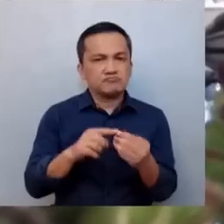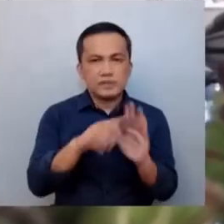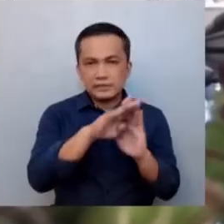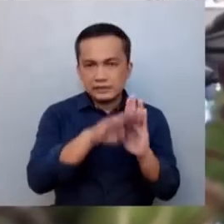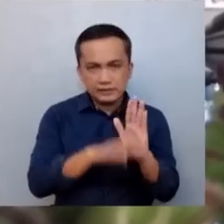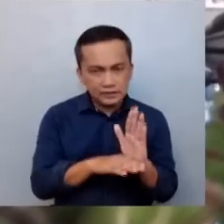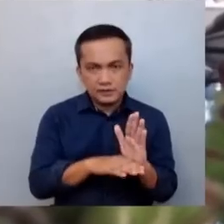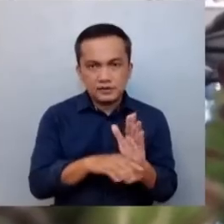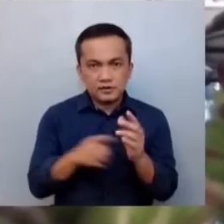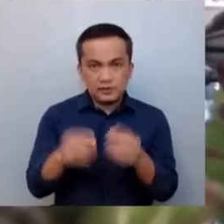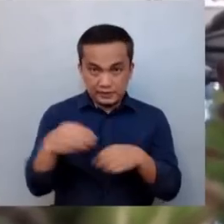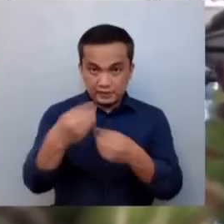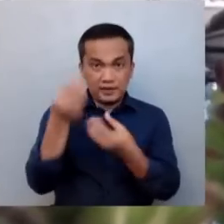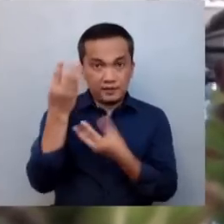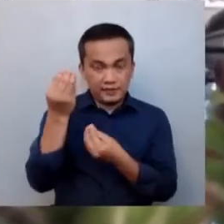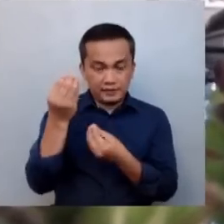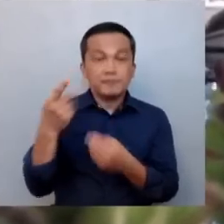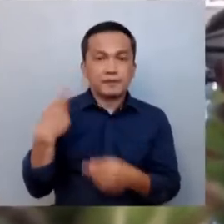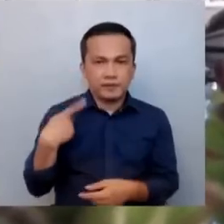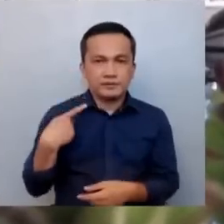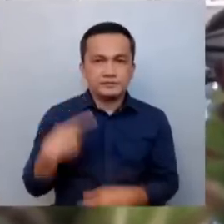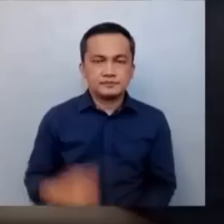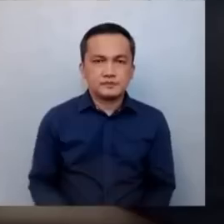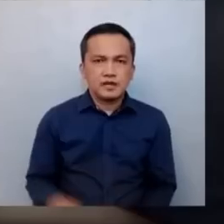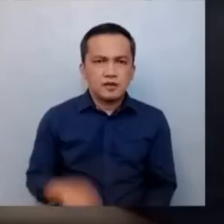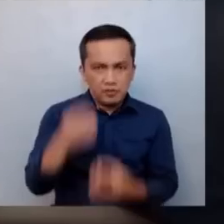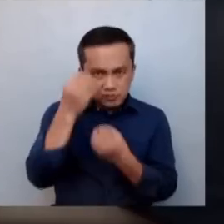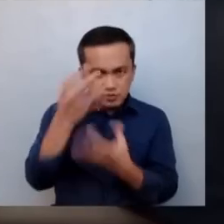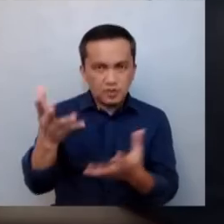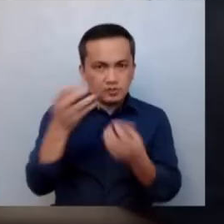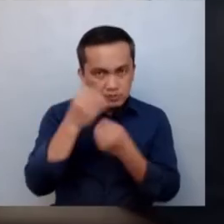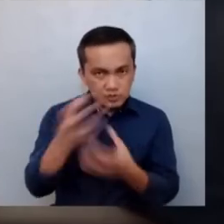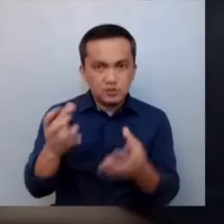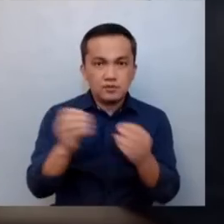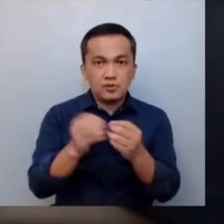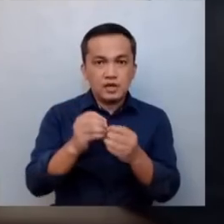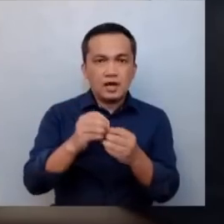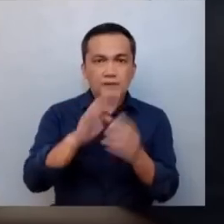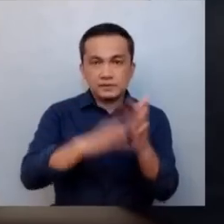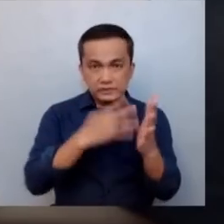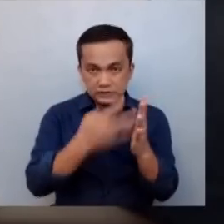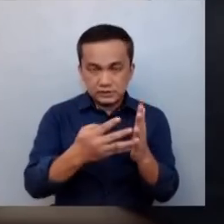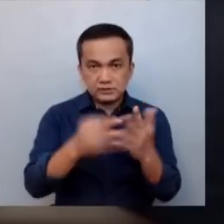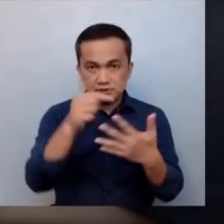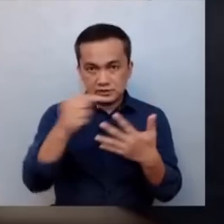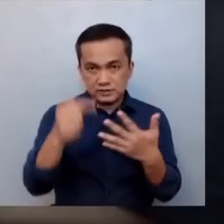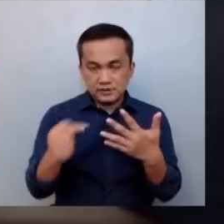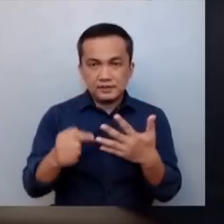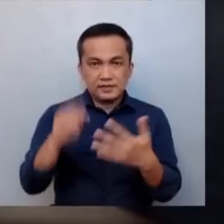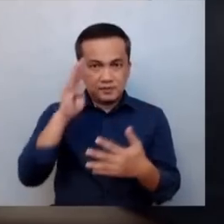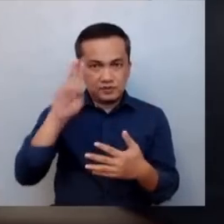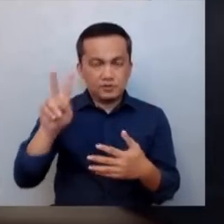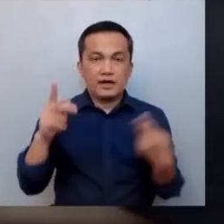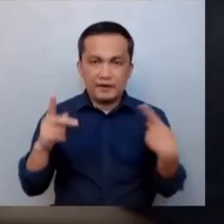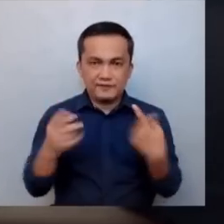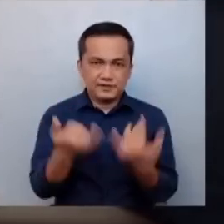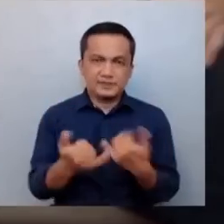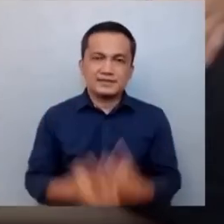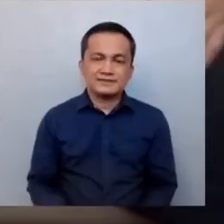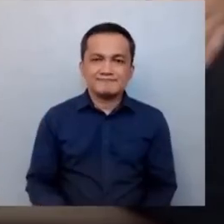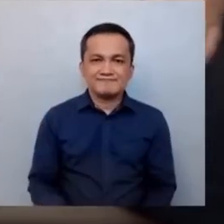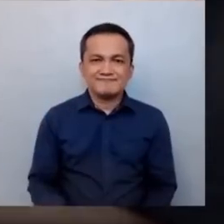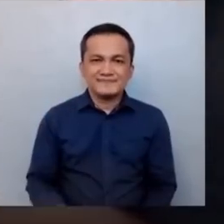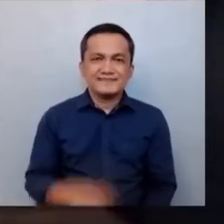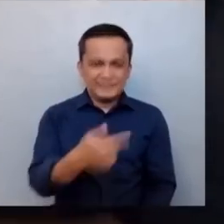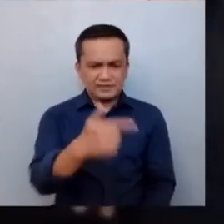giving updates as soon as they come. That also goes for information on other schedules that the president may have for today. Carmina. Yes,